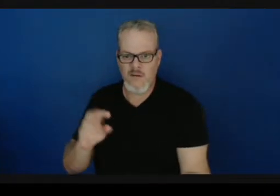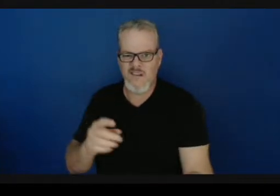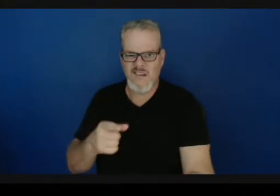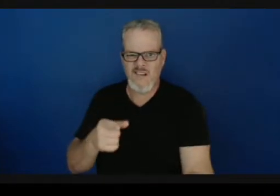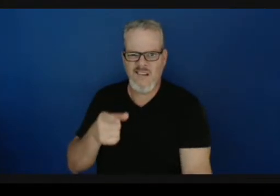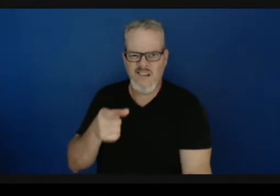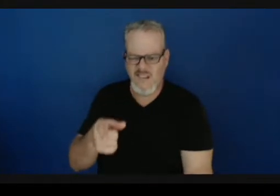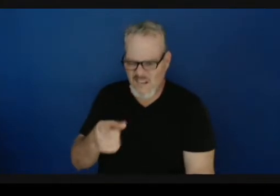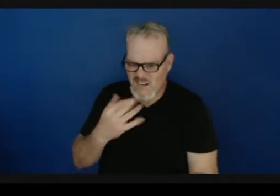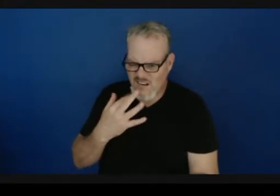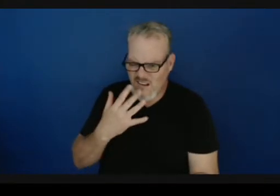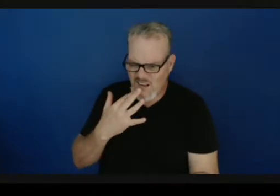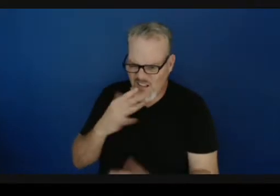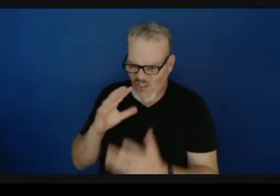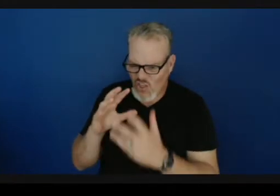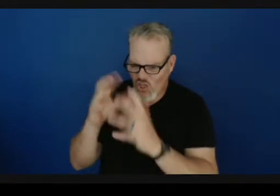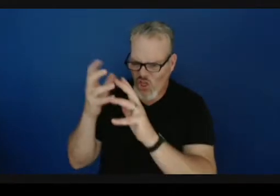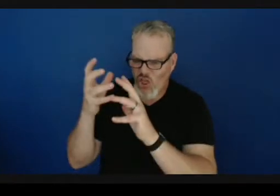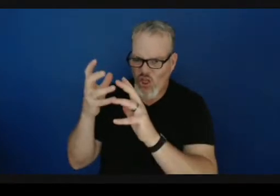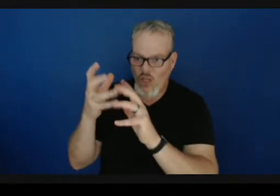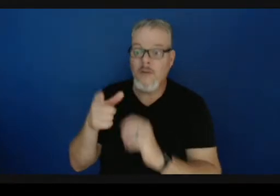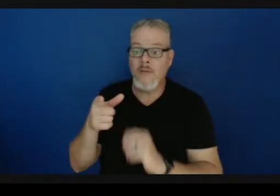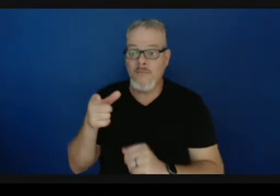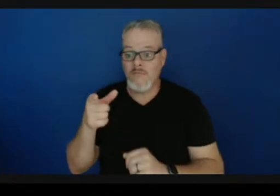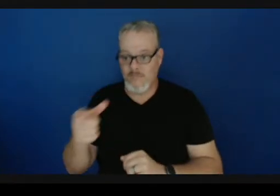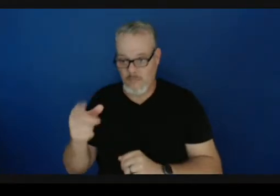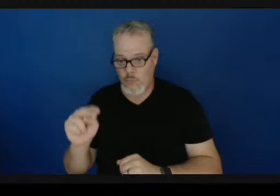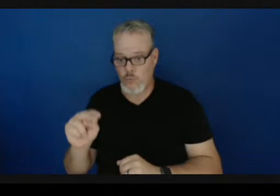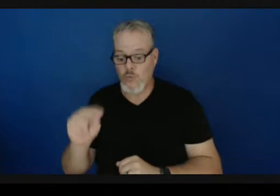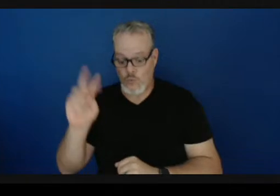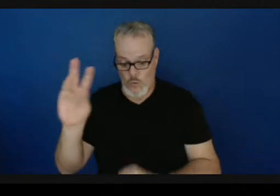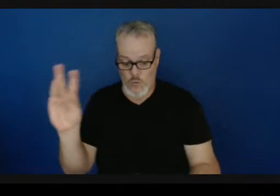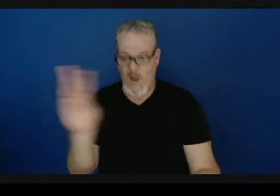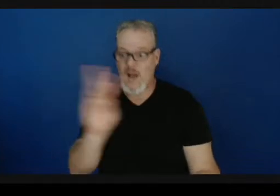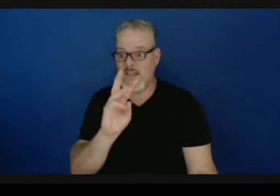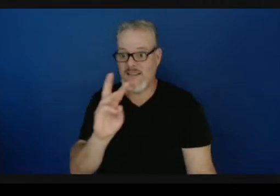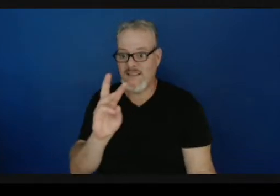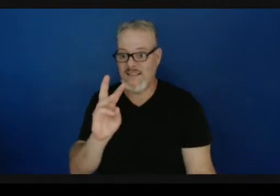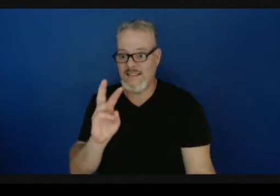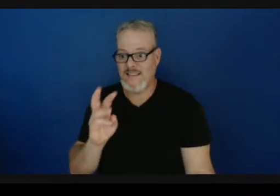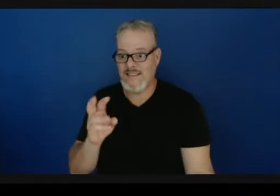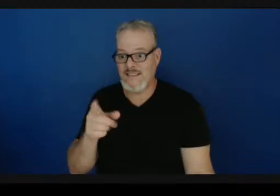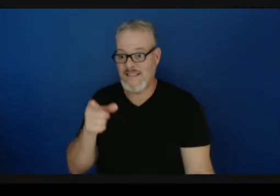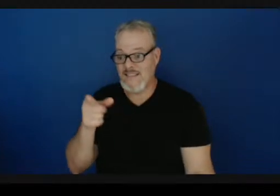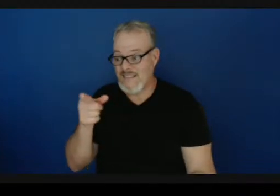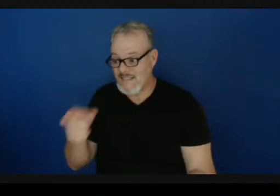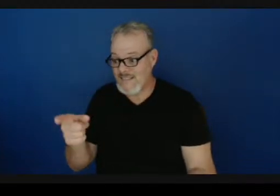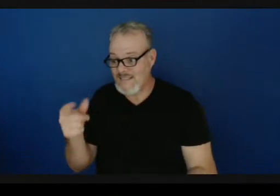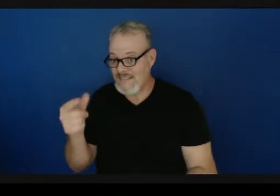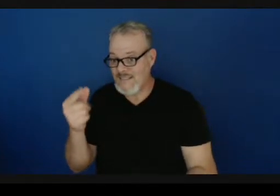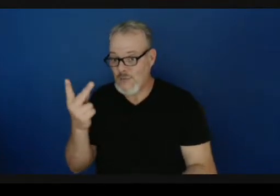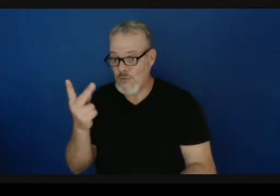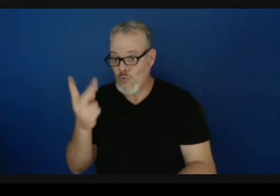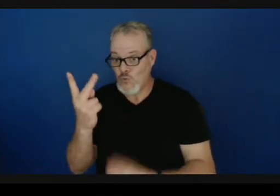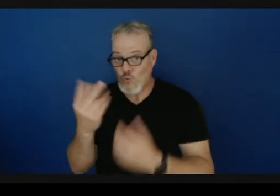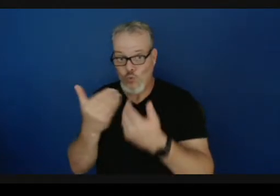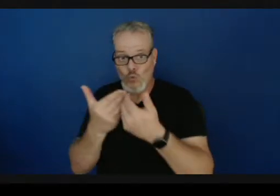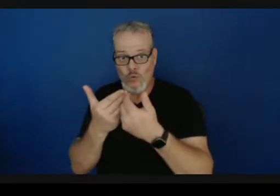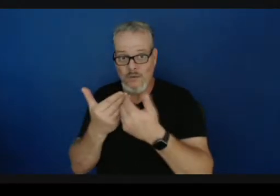here, but yeah, slightly deeper in the northwest than under the summit, and then two distinct clouds here, right? So you actually